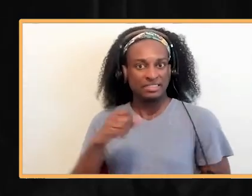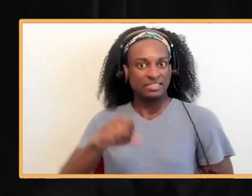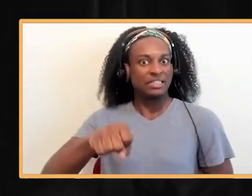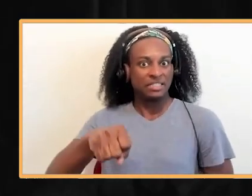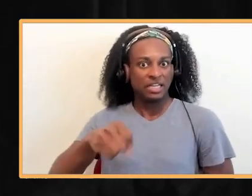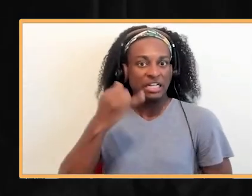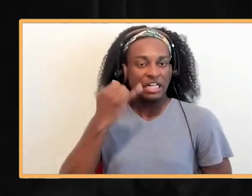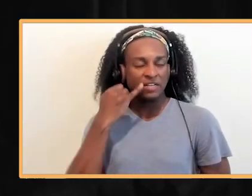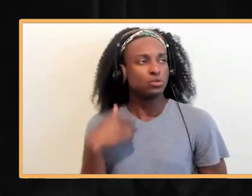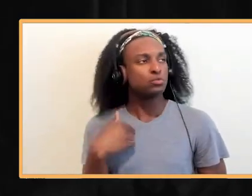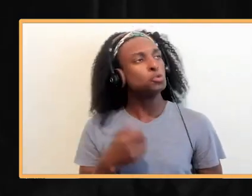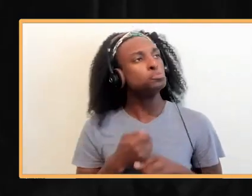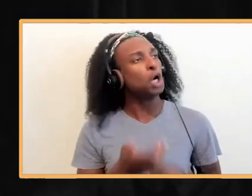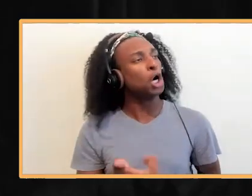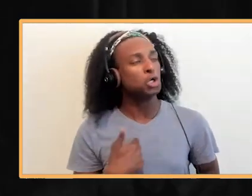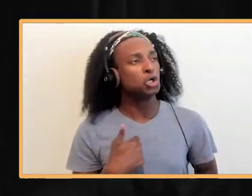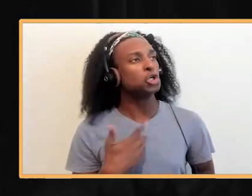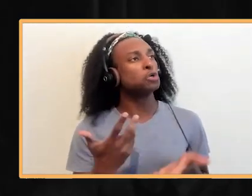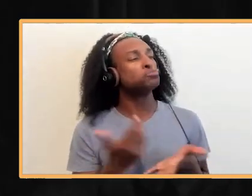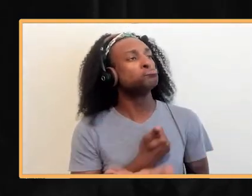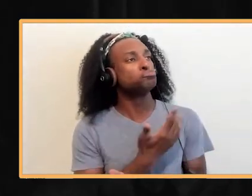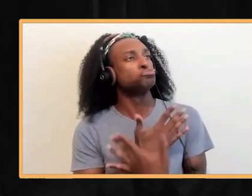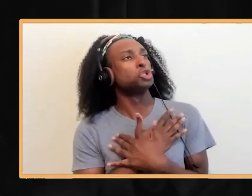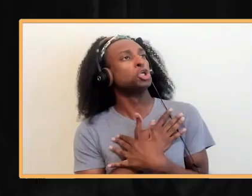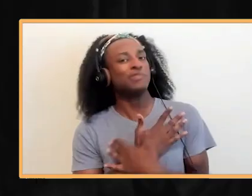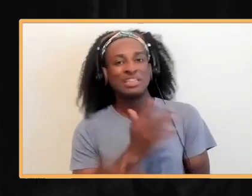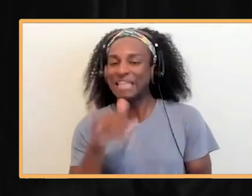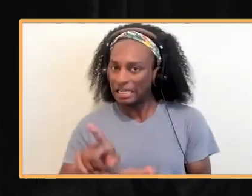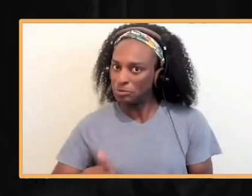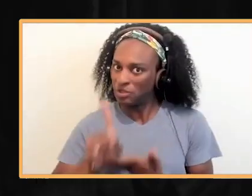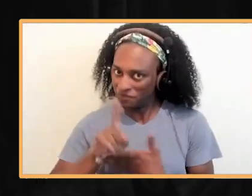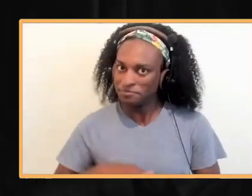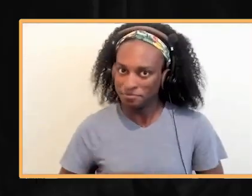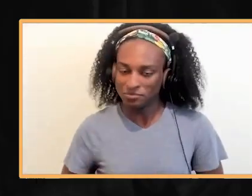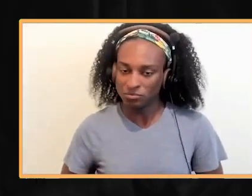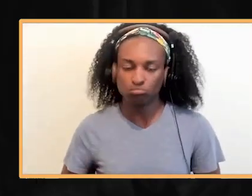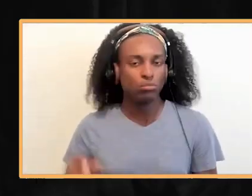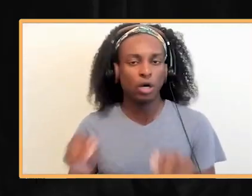Absolutely. But to go back to your question more acutely,